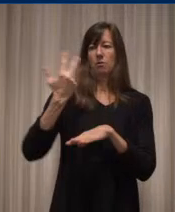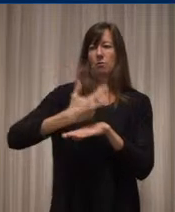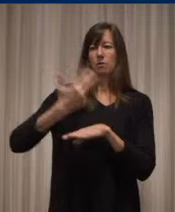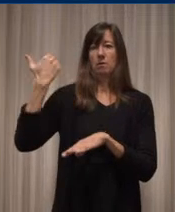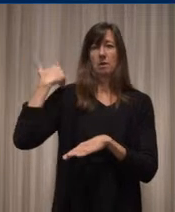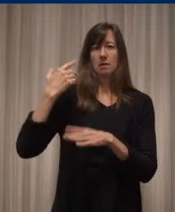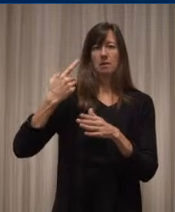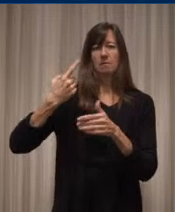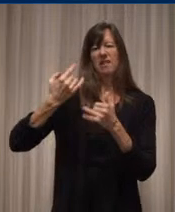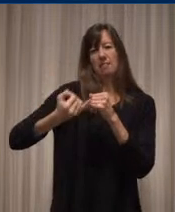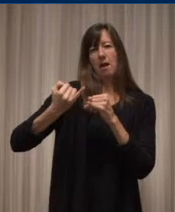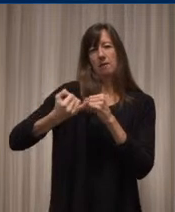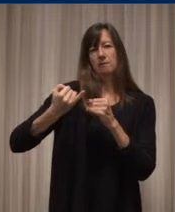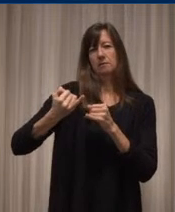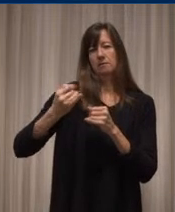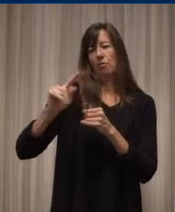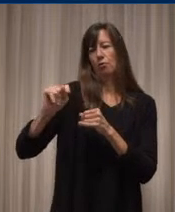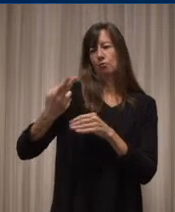have tested